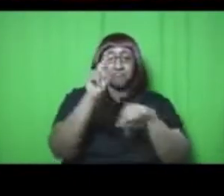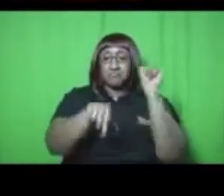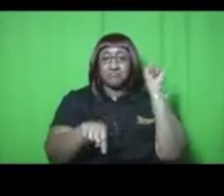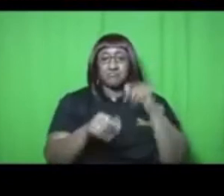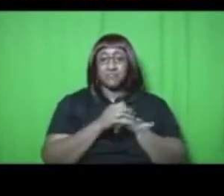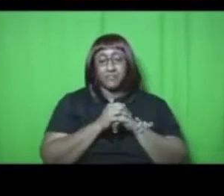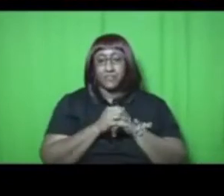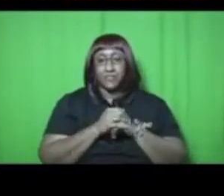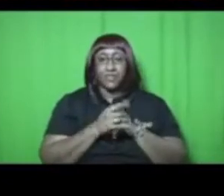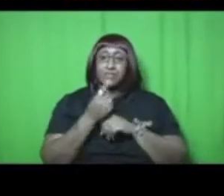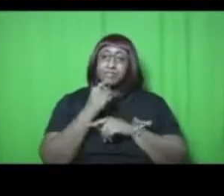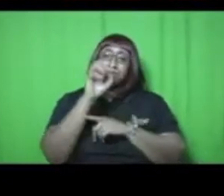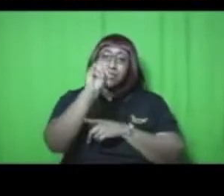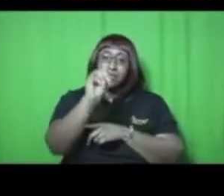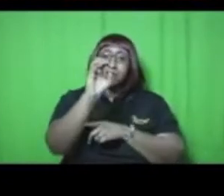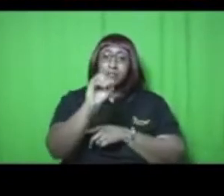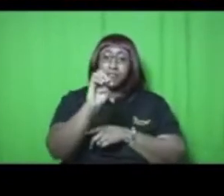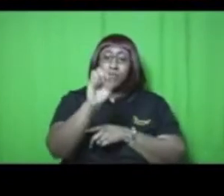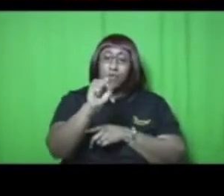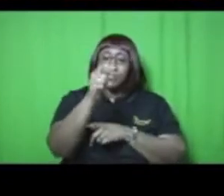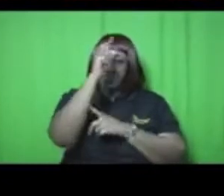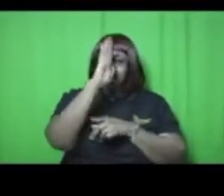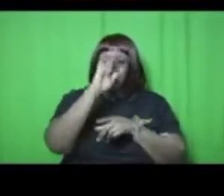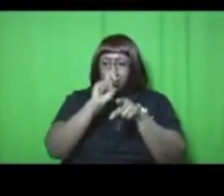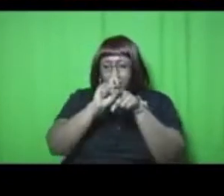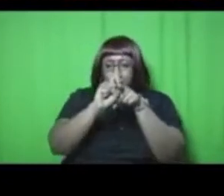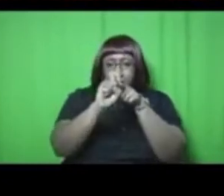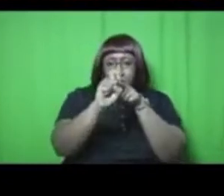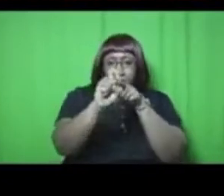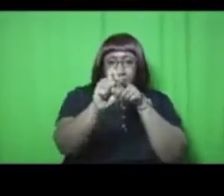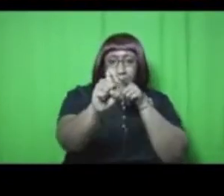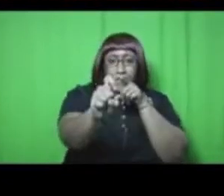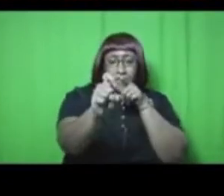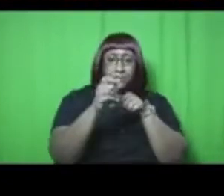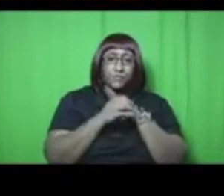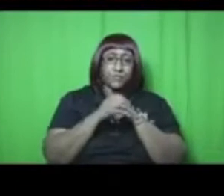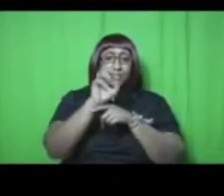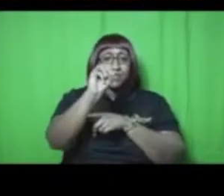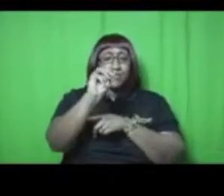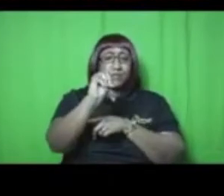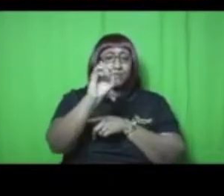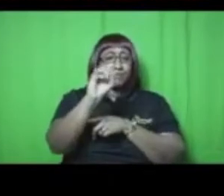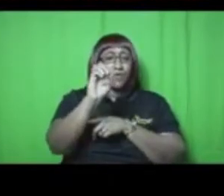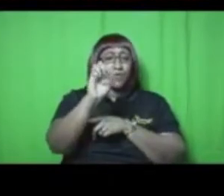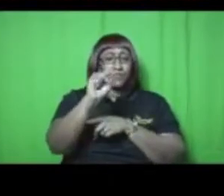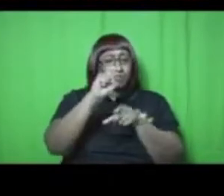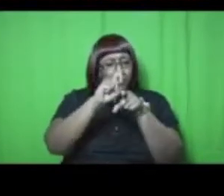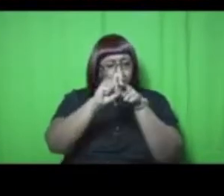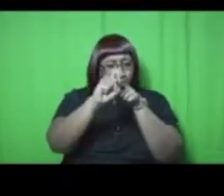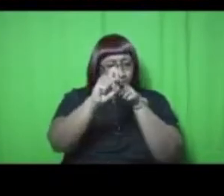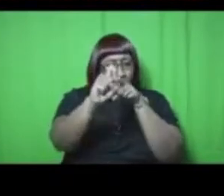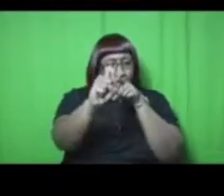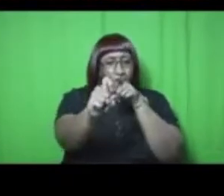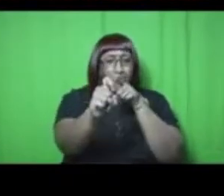he said, Moses, Moses. I like that. Moses, Moses.